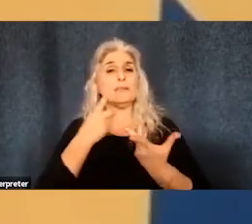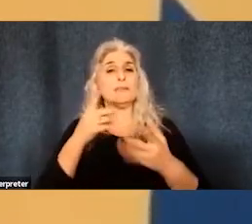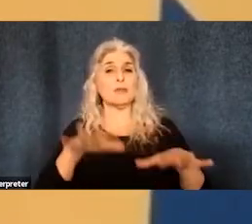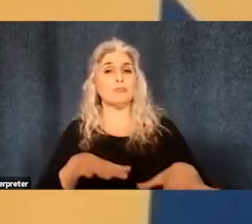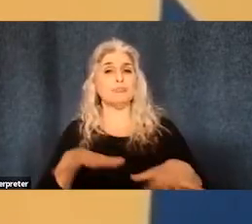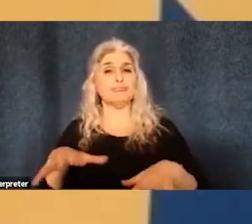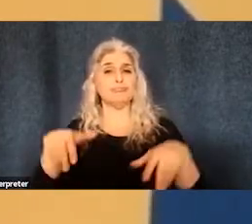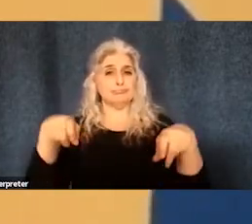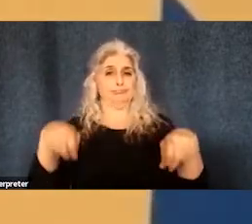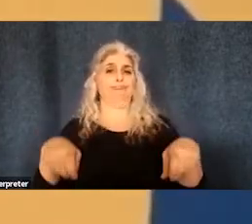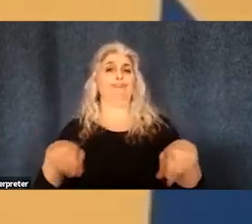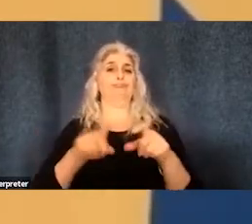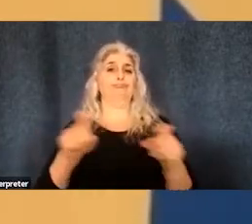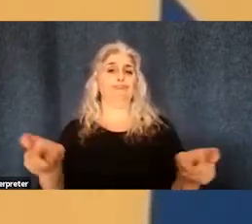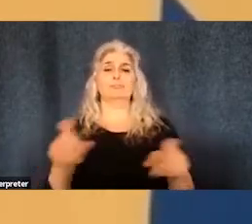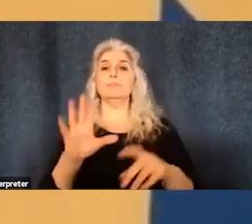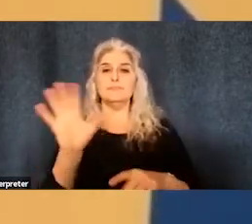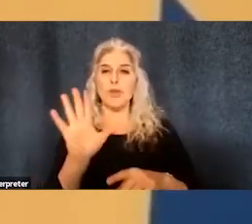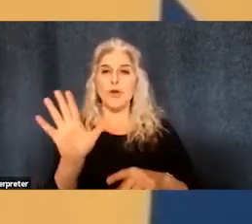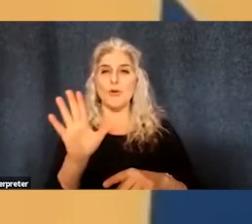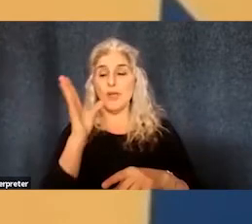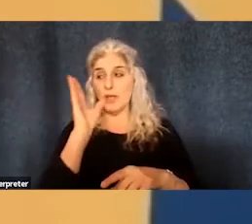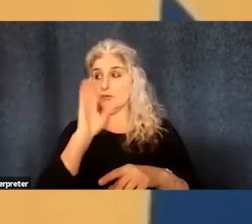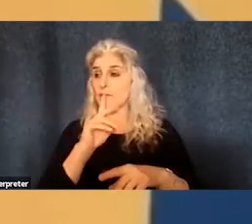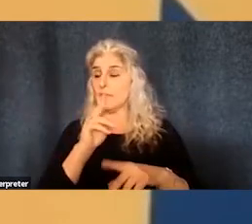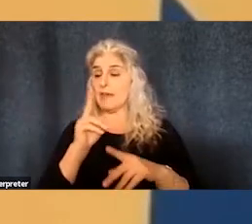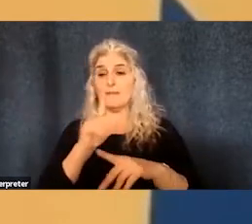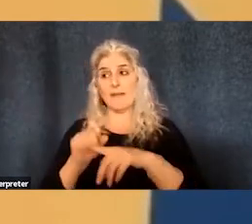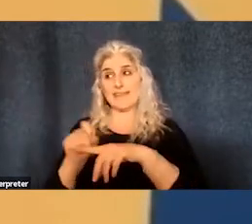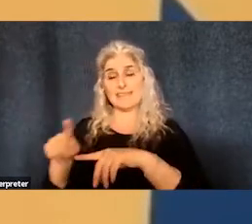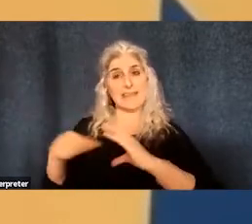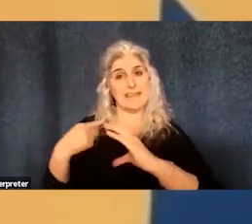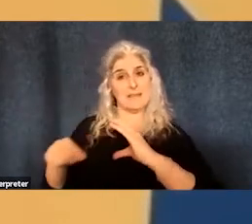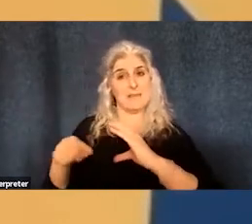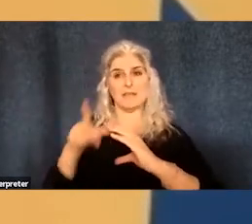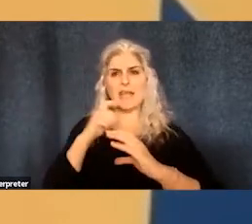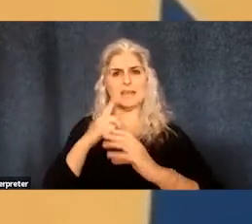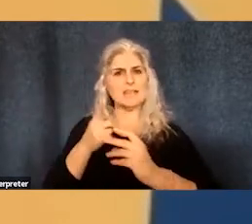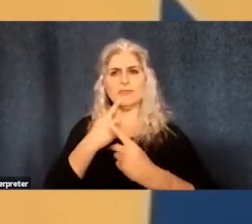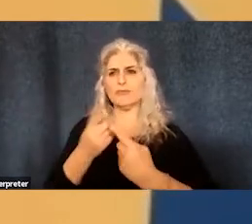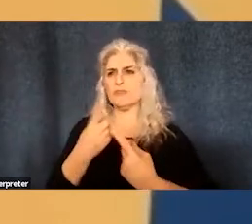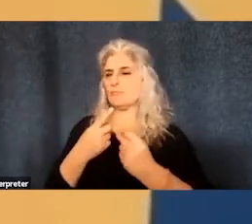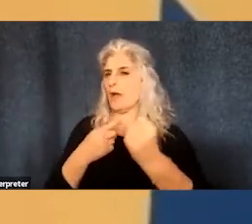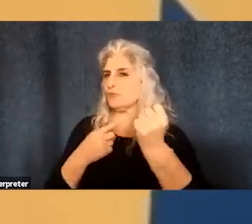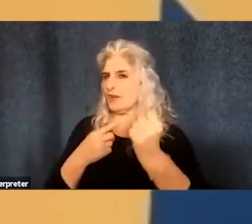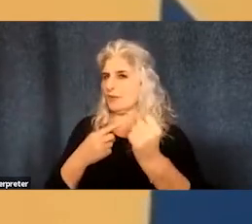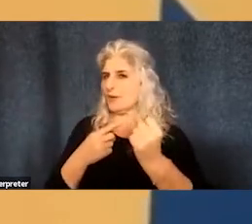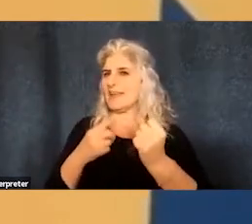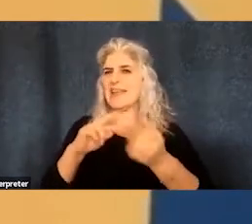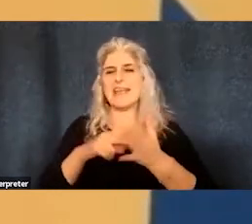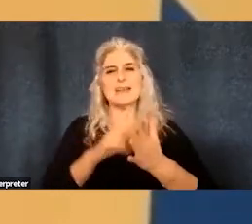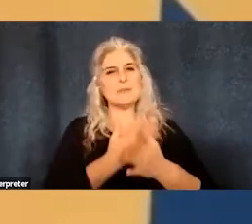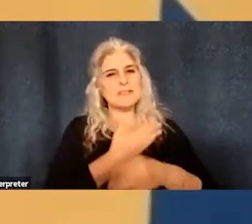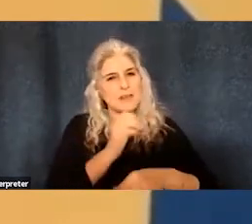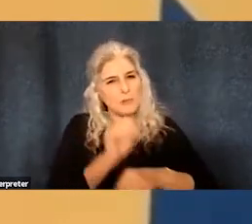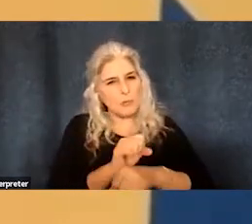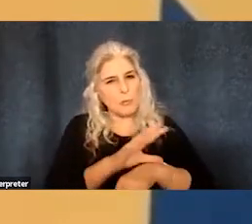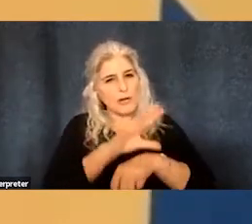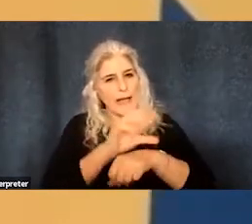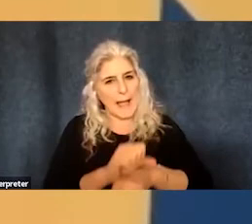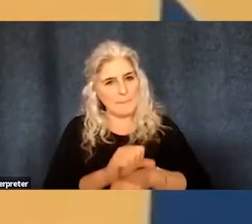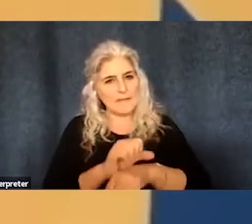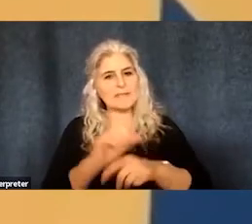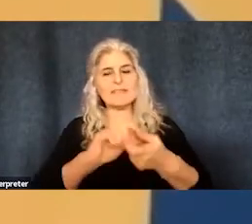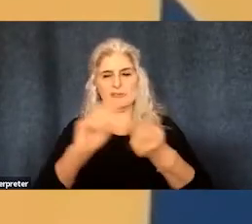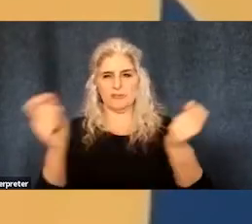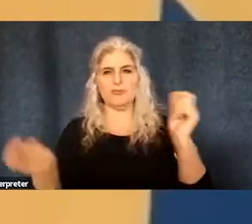to be, you know, if I send an email, they don't need to respond right away. And so I think our working habits need to change the way we have